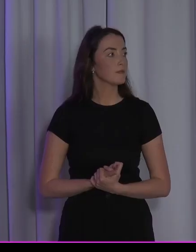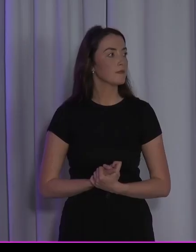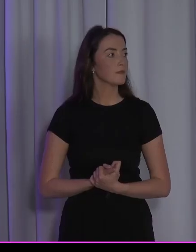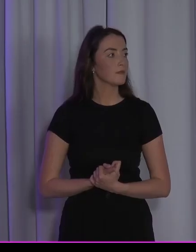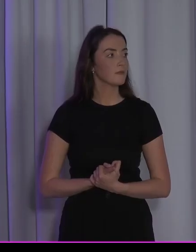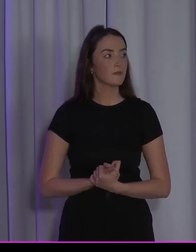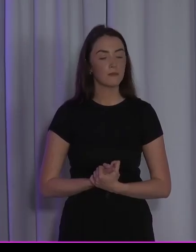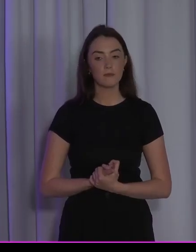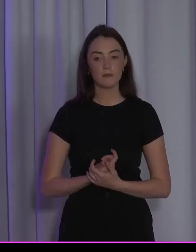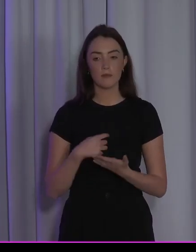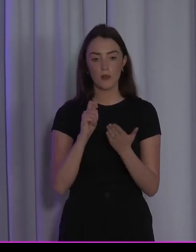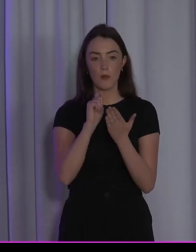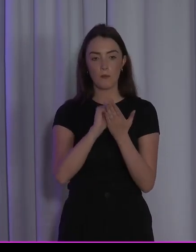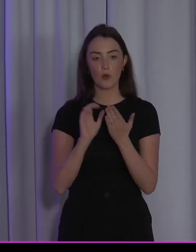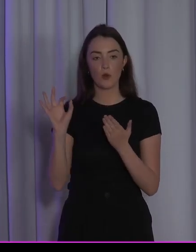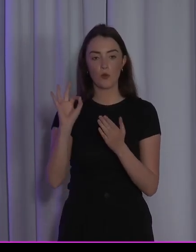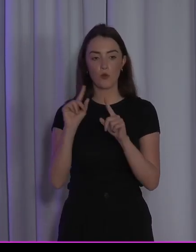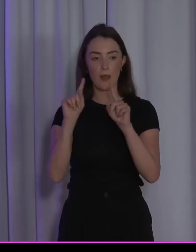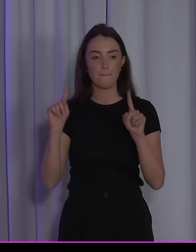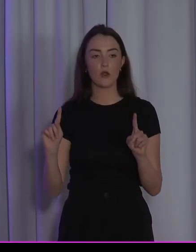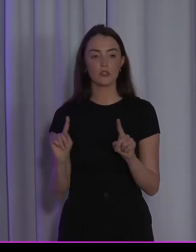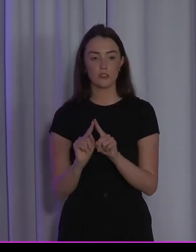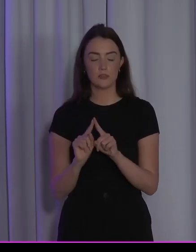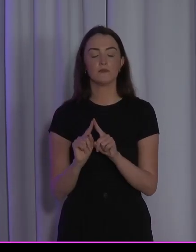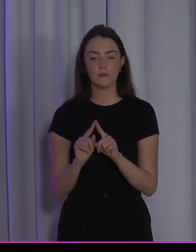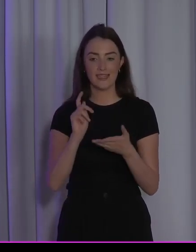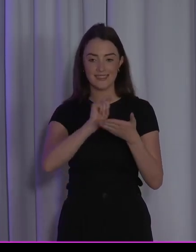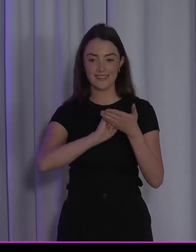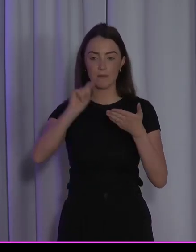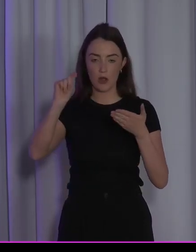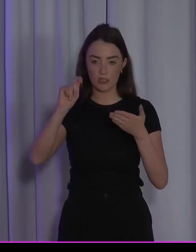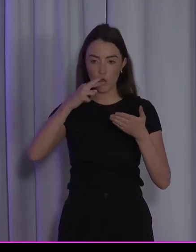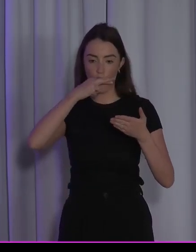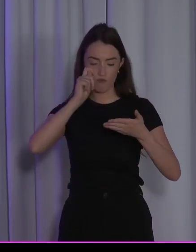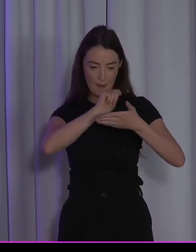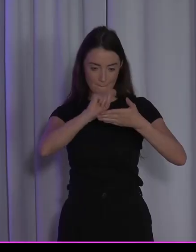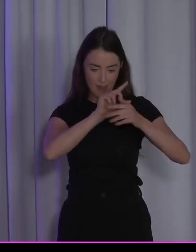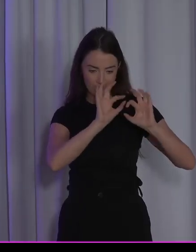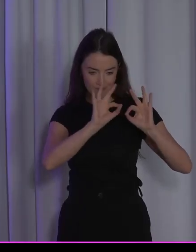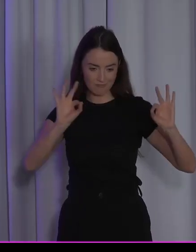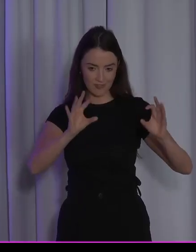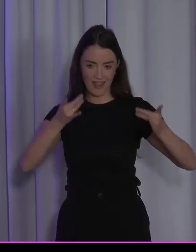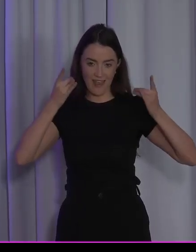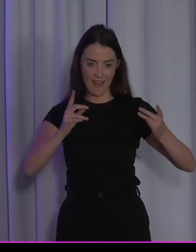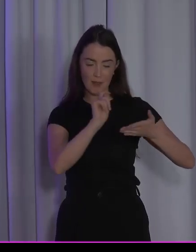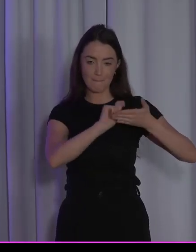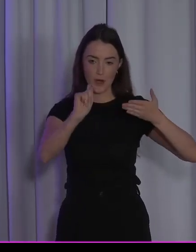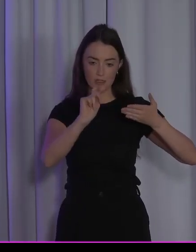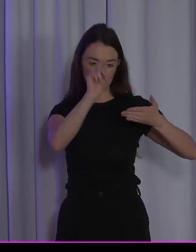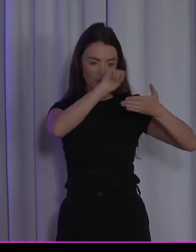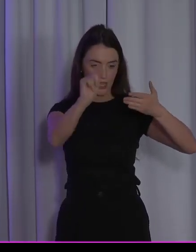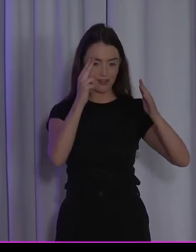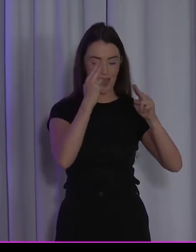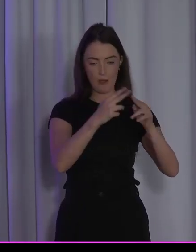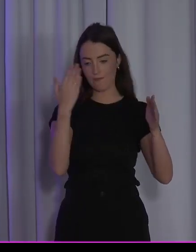A filled-in grey box, a tick-the-box thing, a red-penned, underlined, heavily marked thing, a check this out